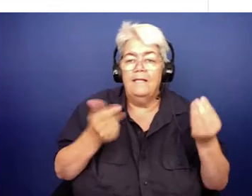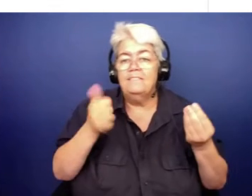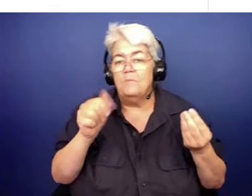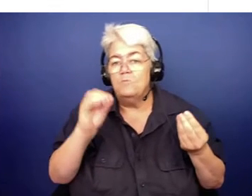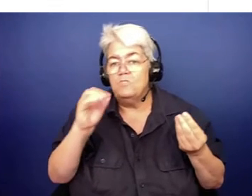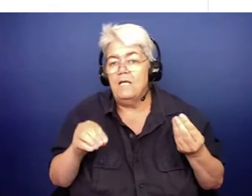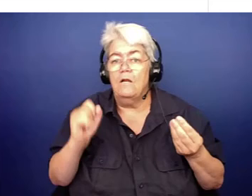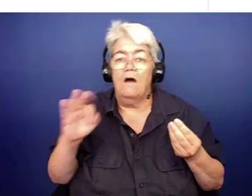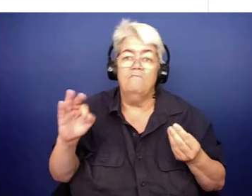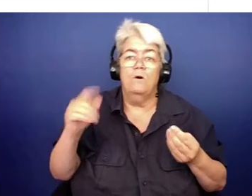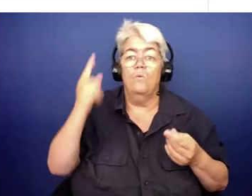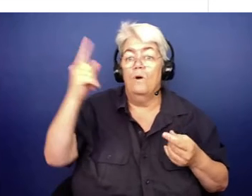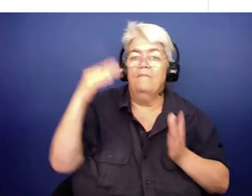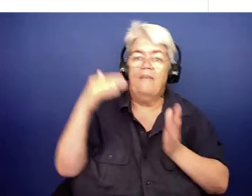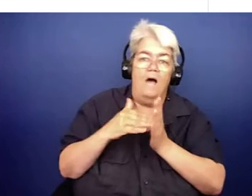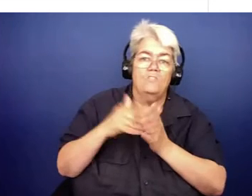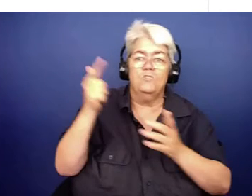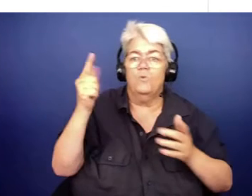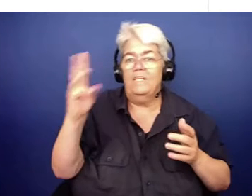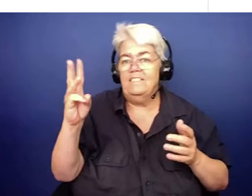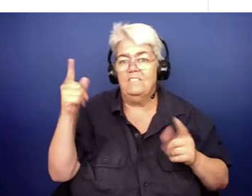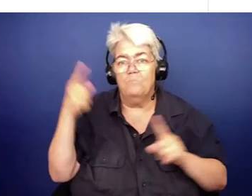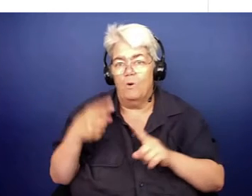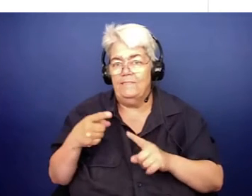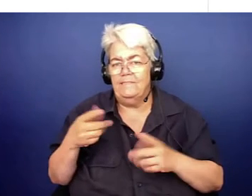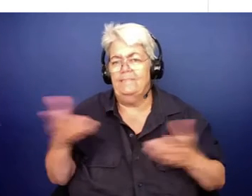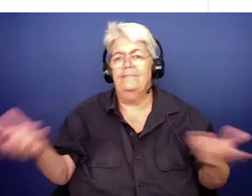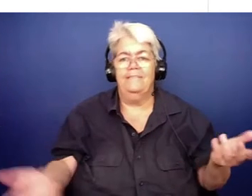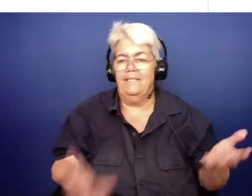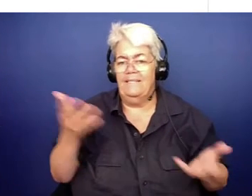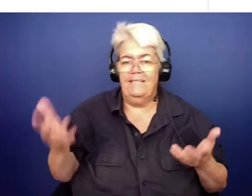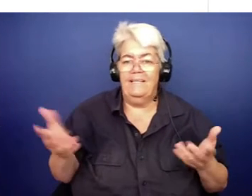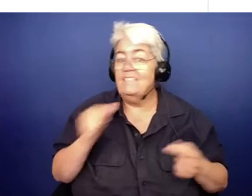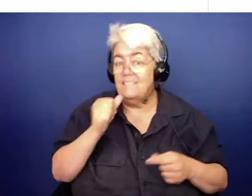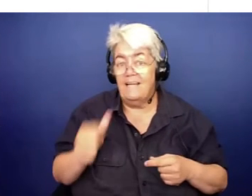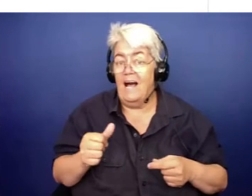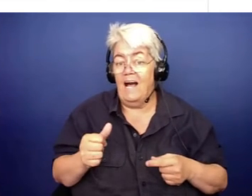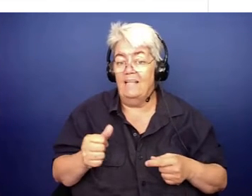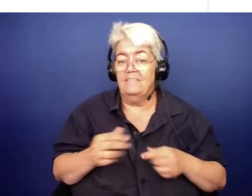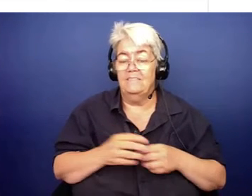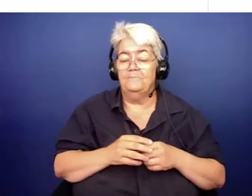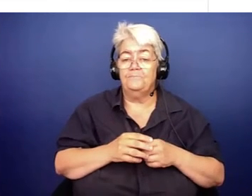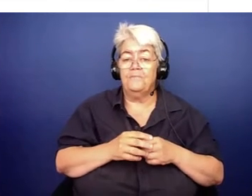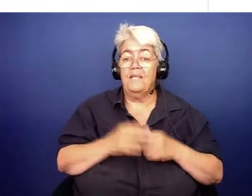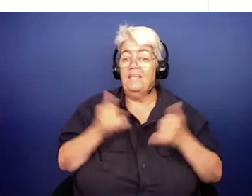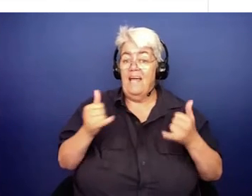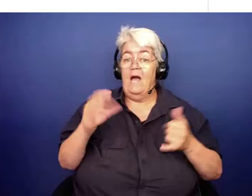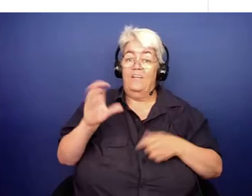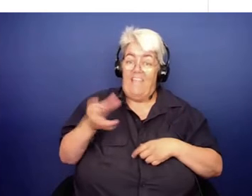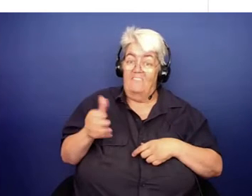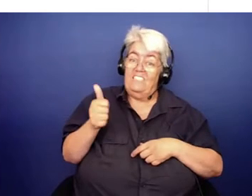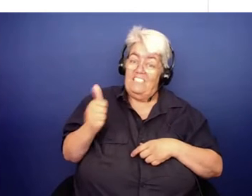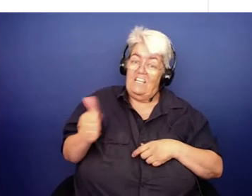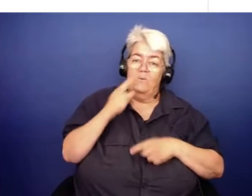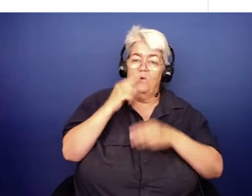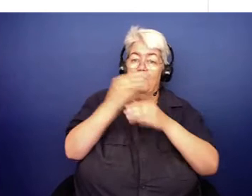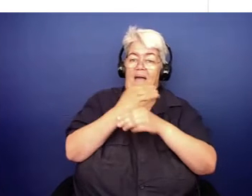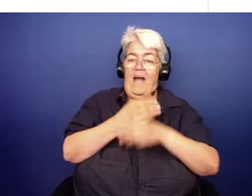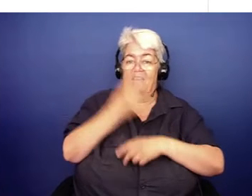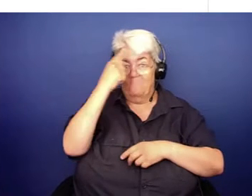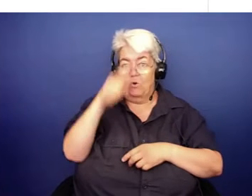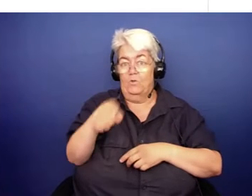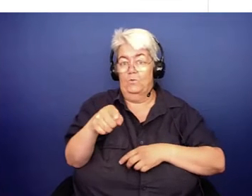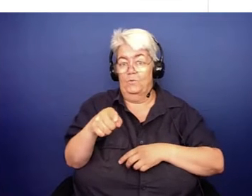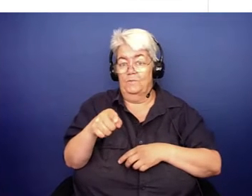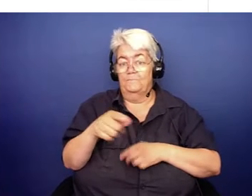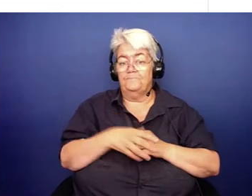of 1,026 points, okay? It's not that at all. Now Canvas will do all of these calculations for you.